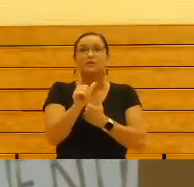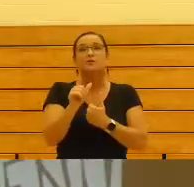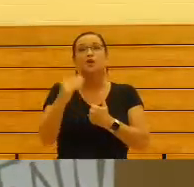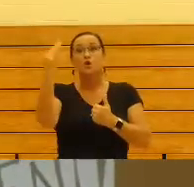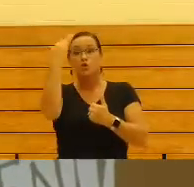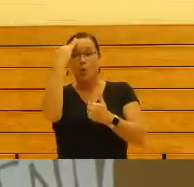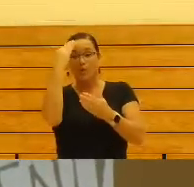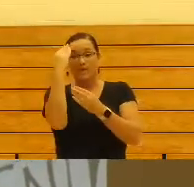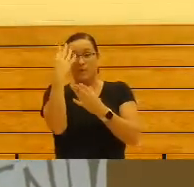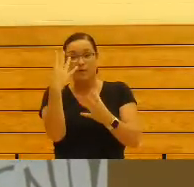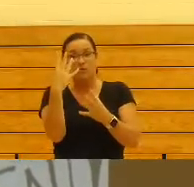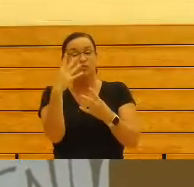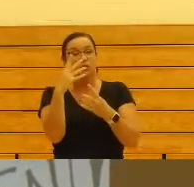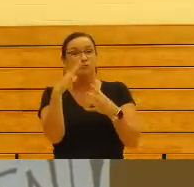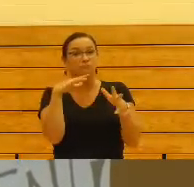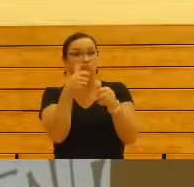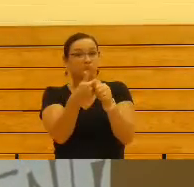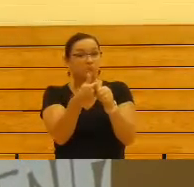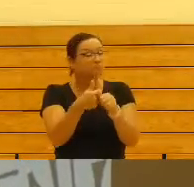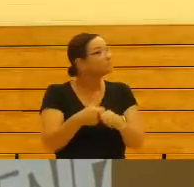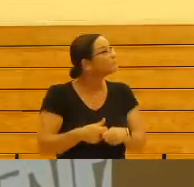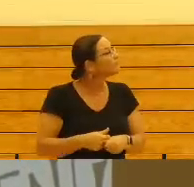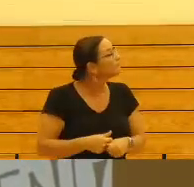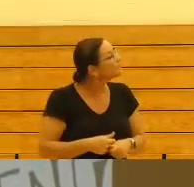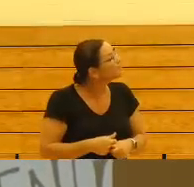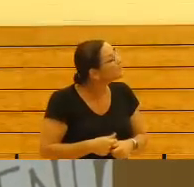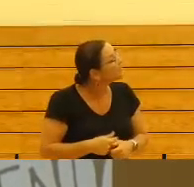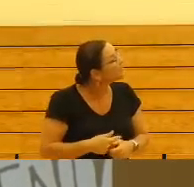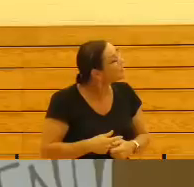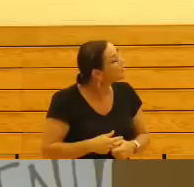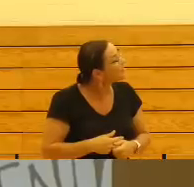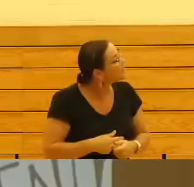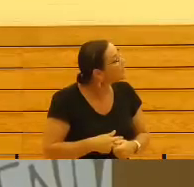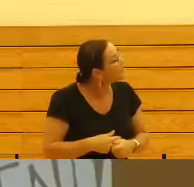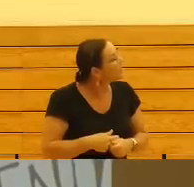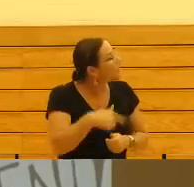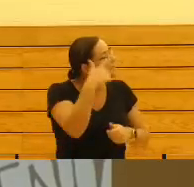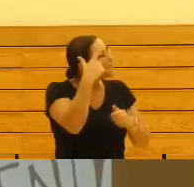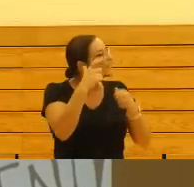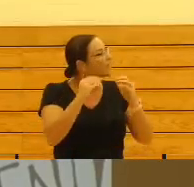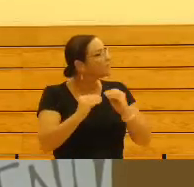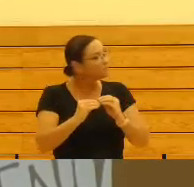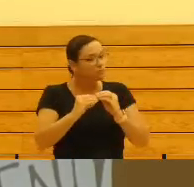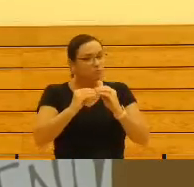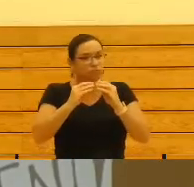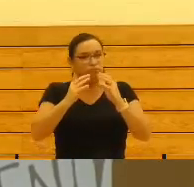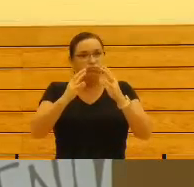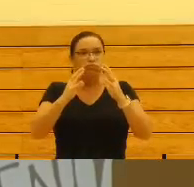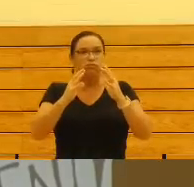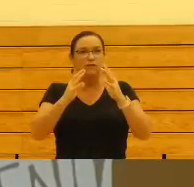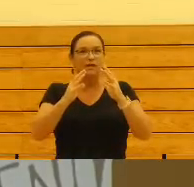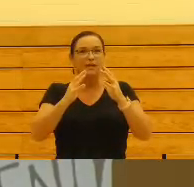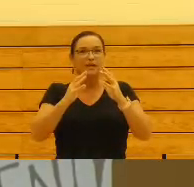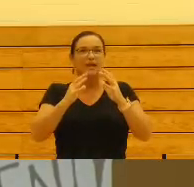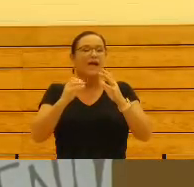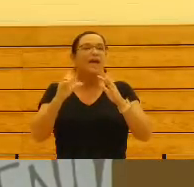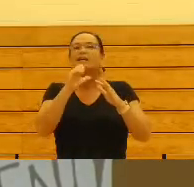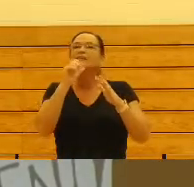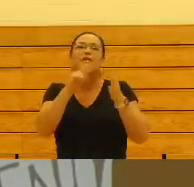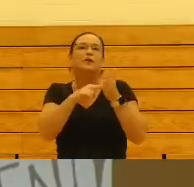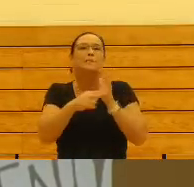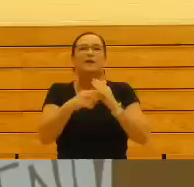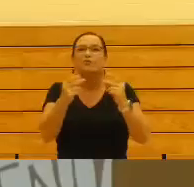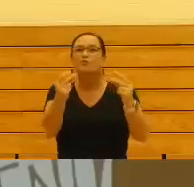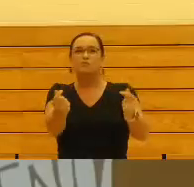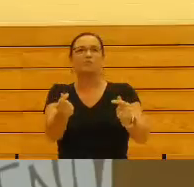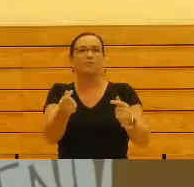informed. And because the volcano is swelling, an eruption is not imminent, not